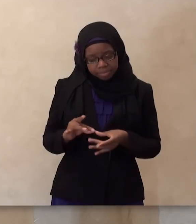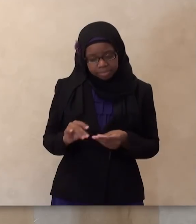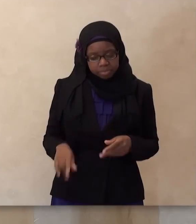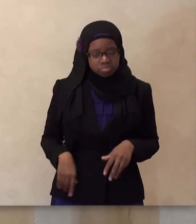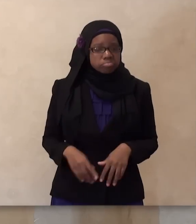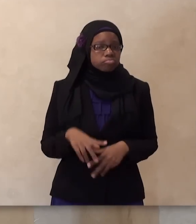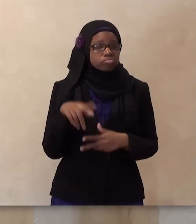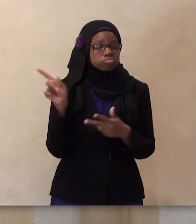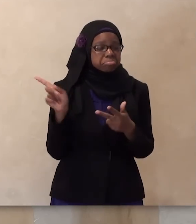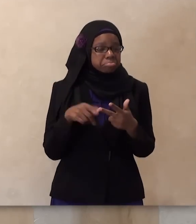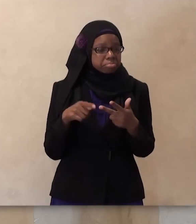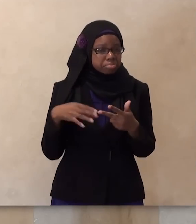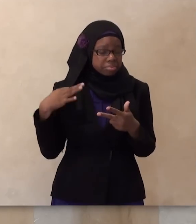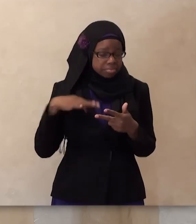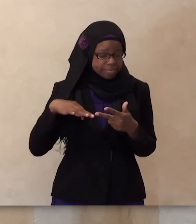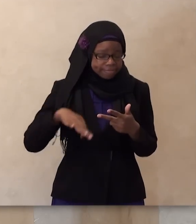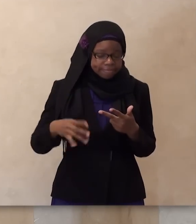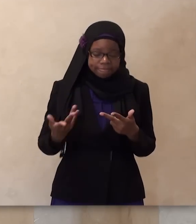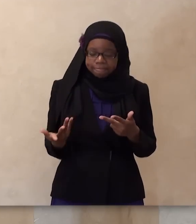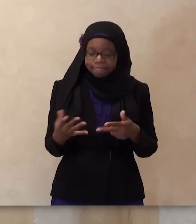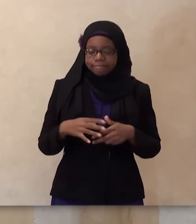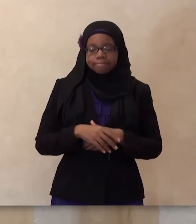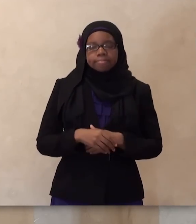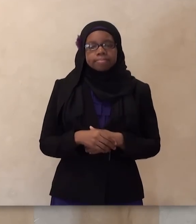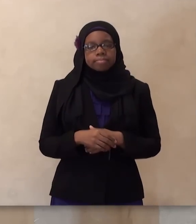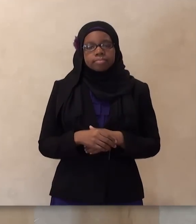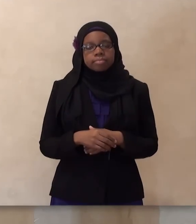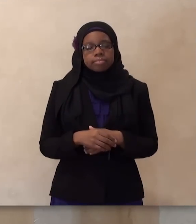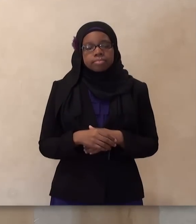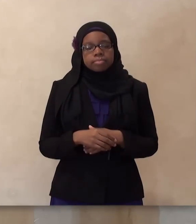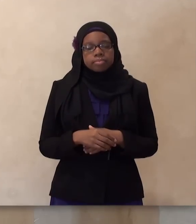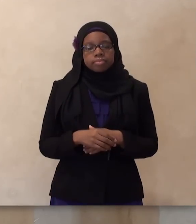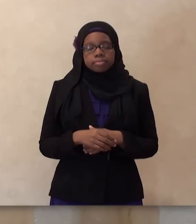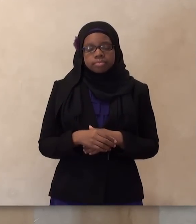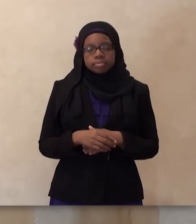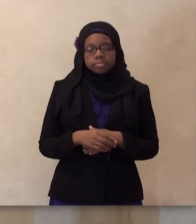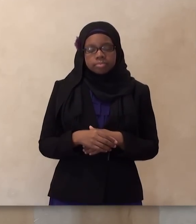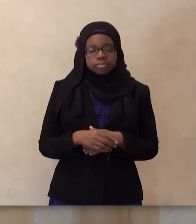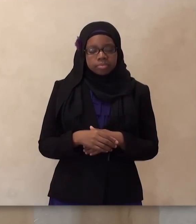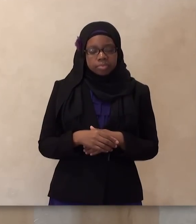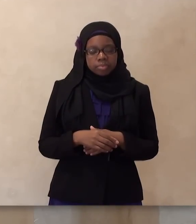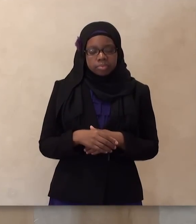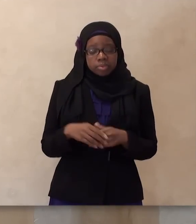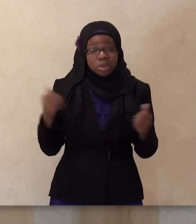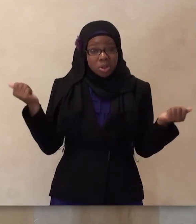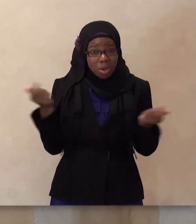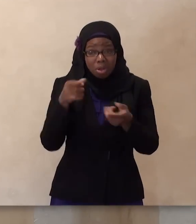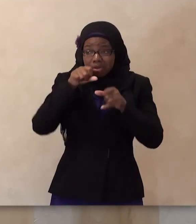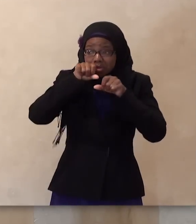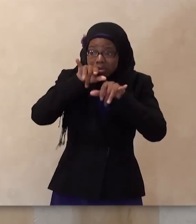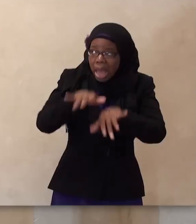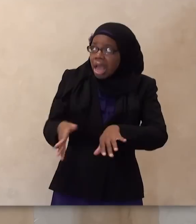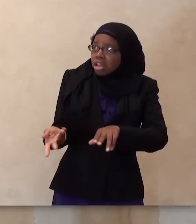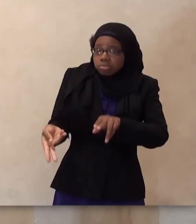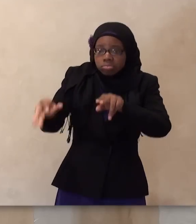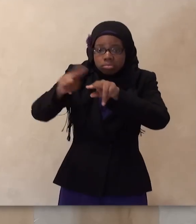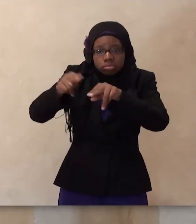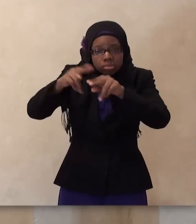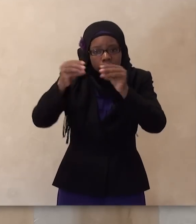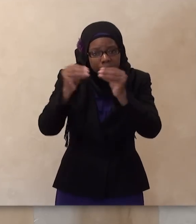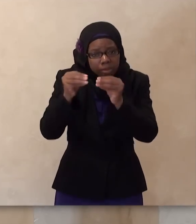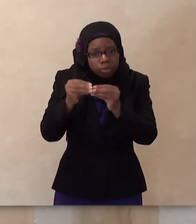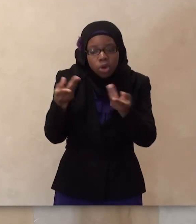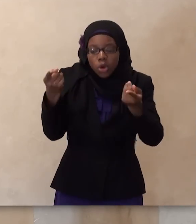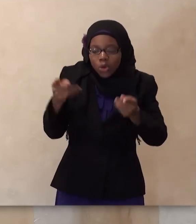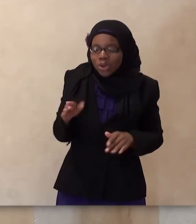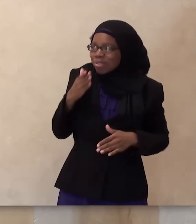also, Allah subhanahu wa ta'ala will increase the blessings if you thank Allah subhanahu wa ta'ala for the blessings